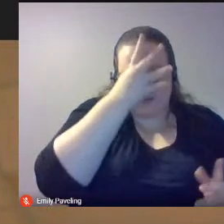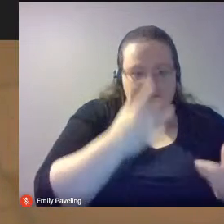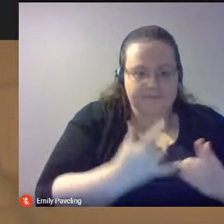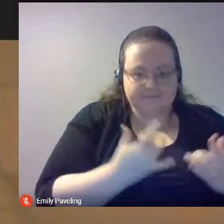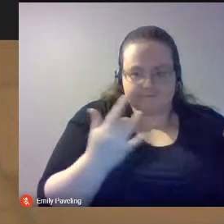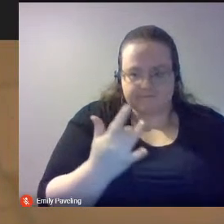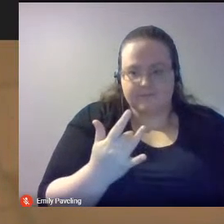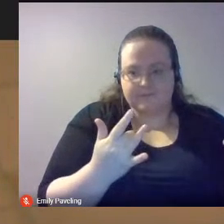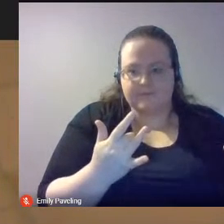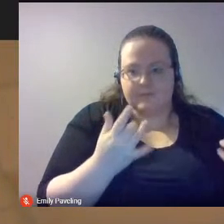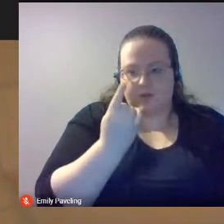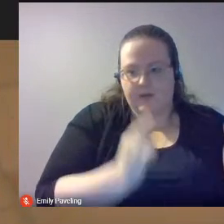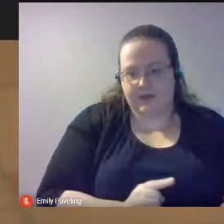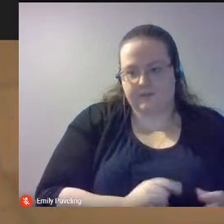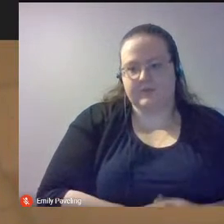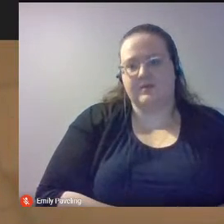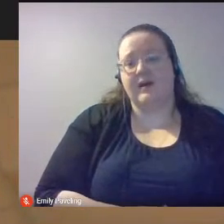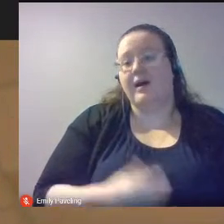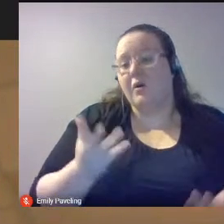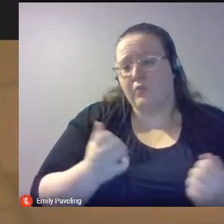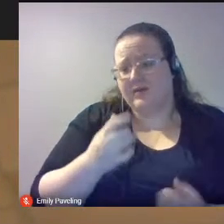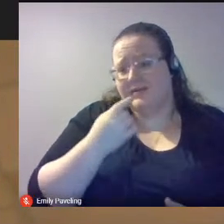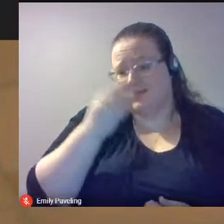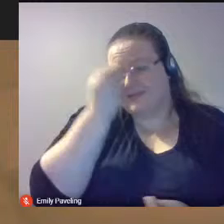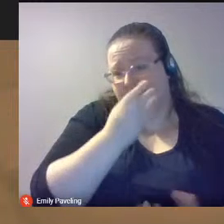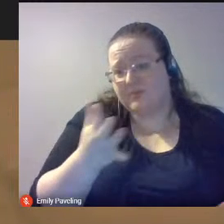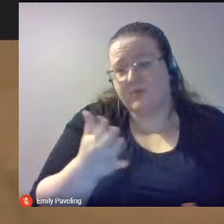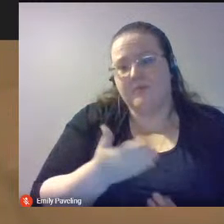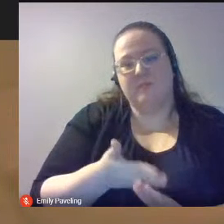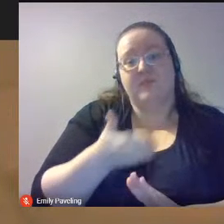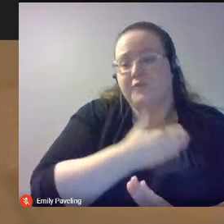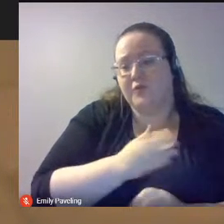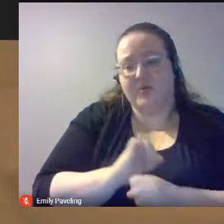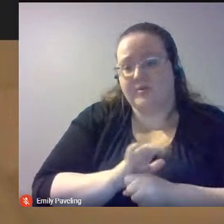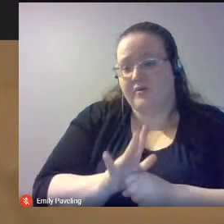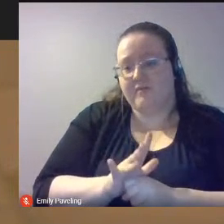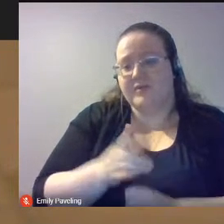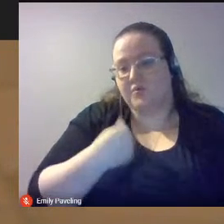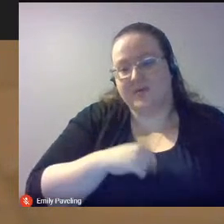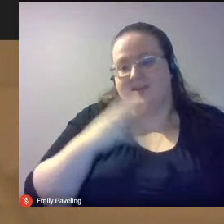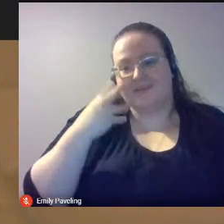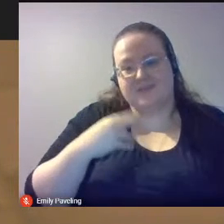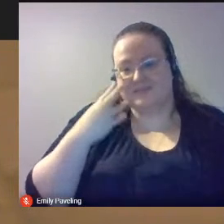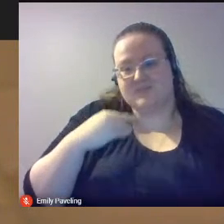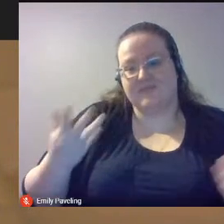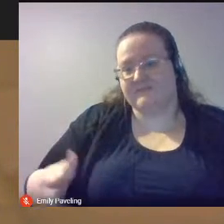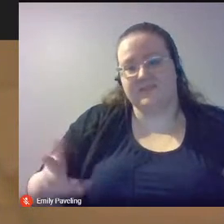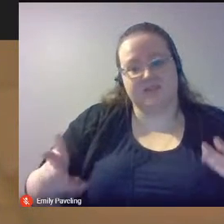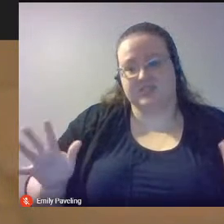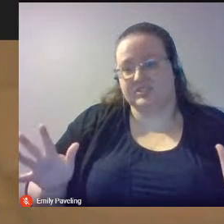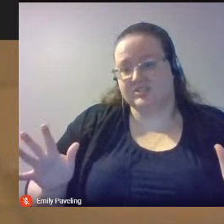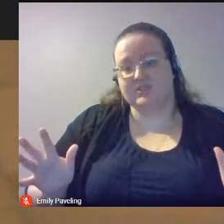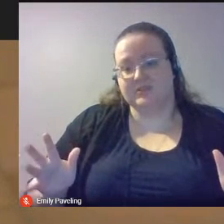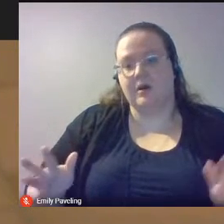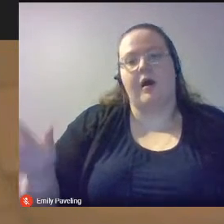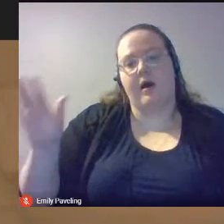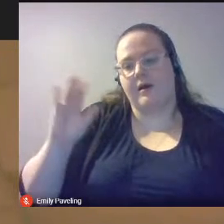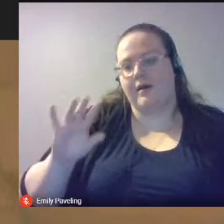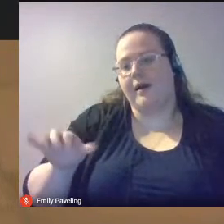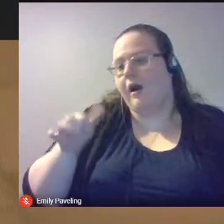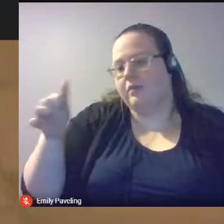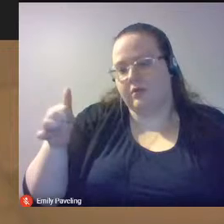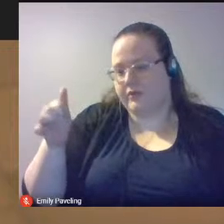remind everyone that we've done this many times, even before COVID-19. We have dealt with other